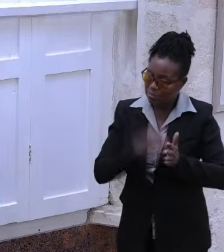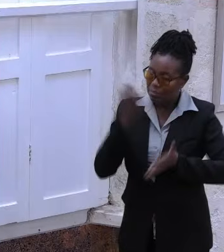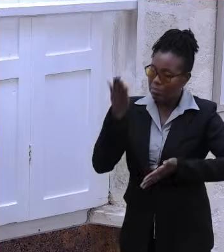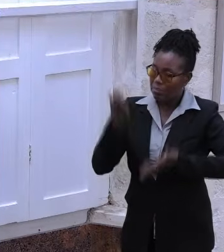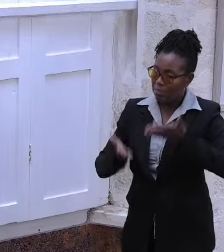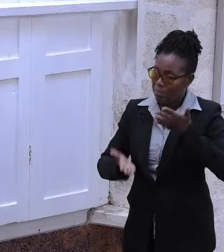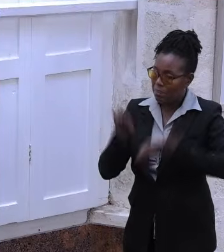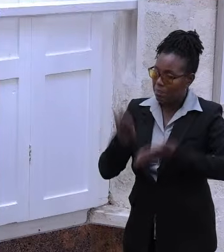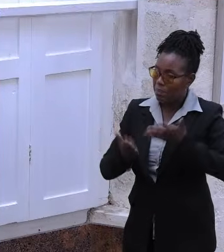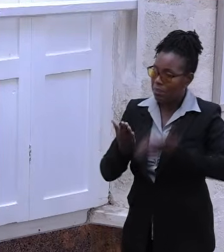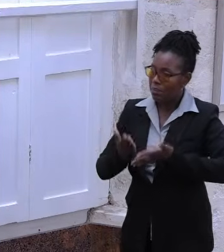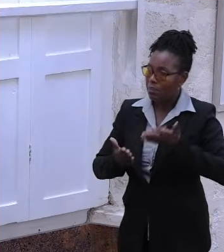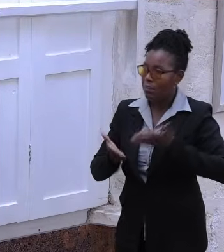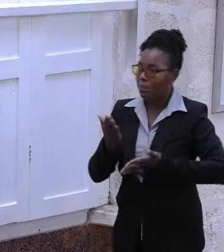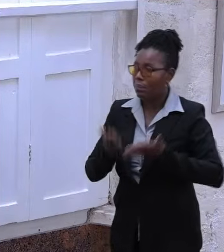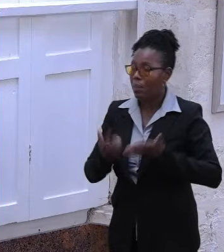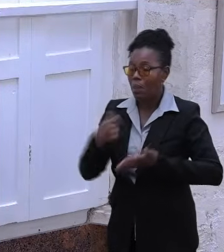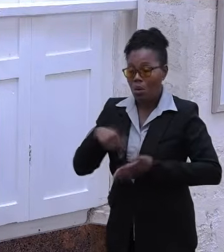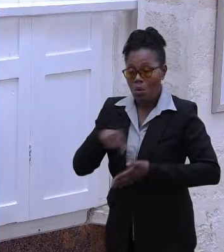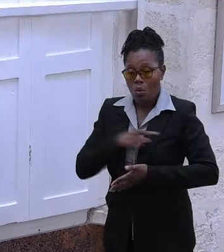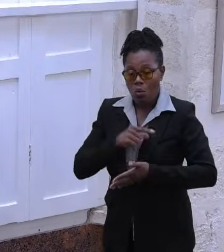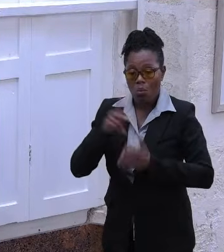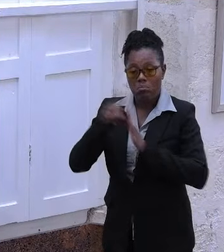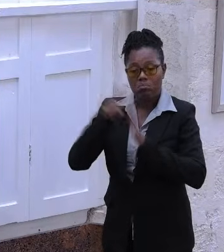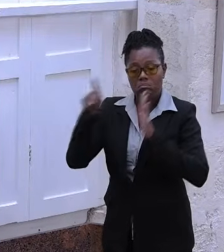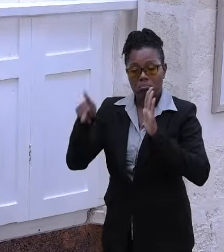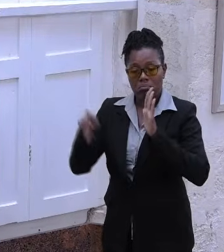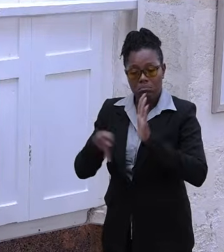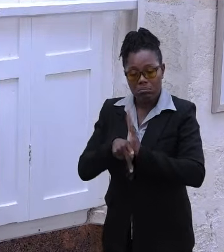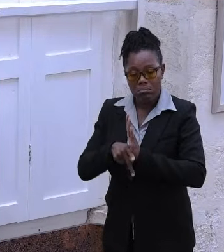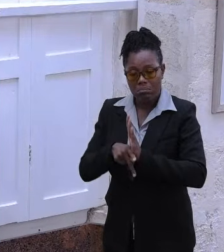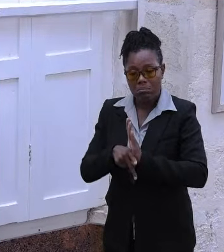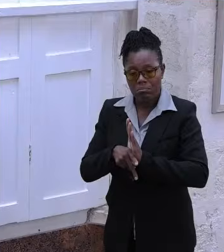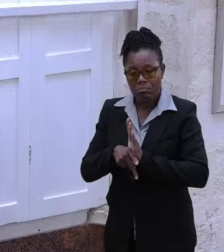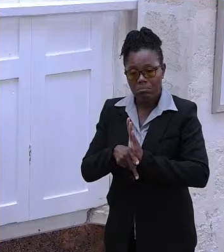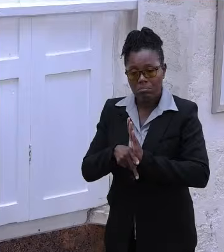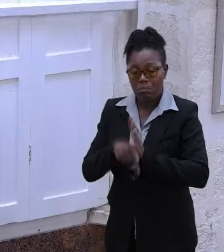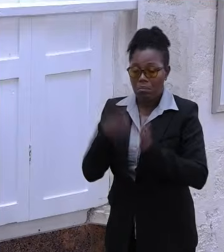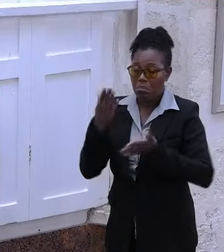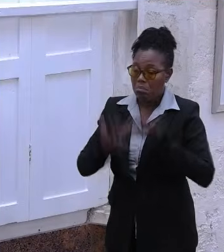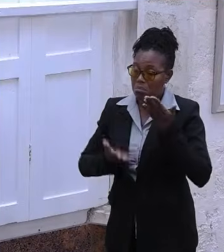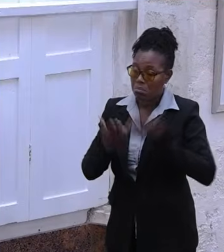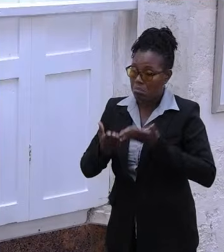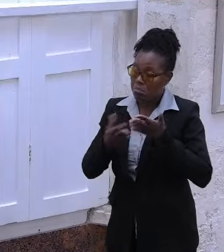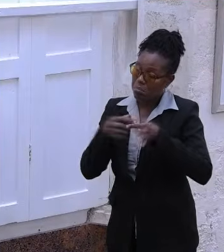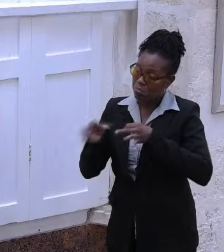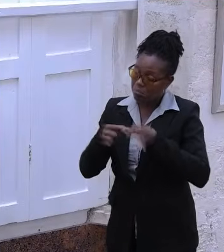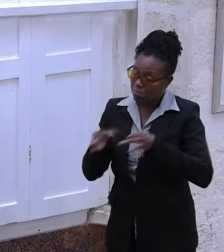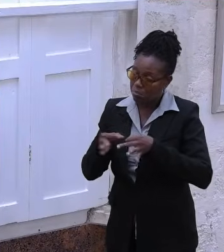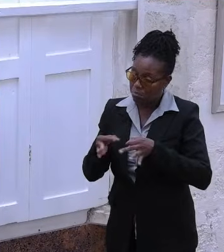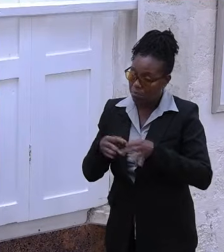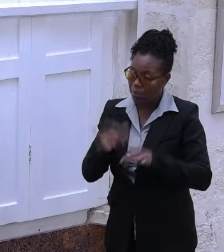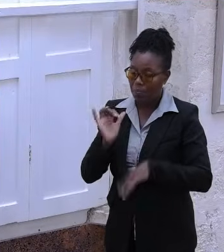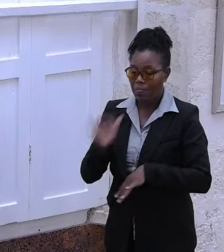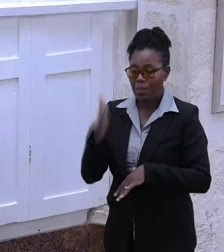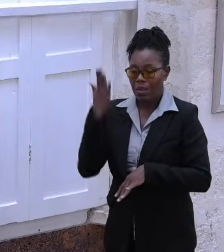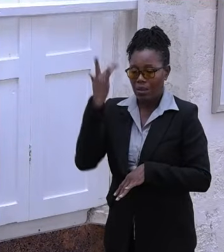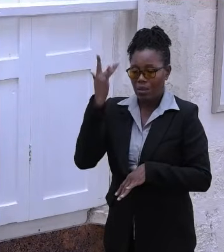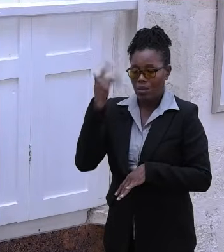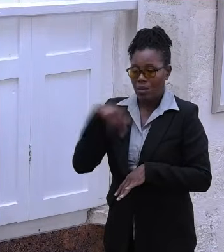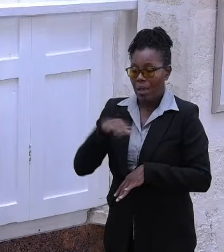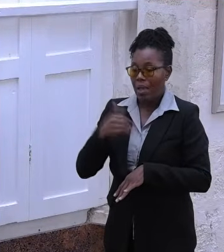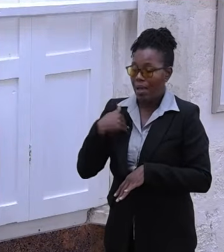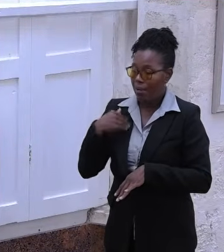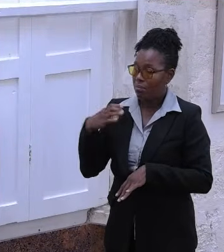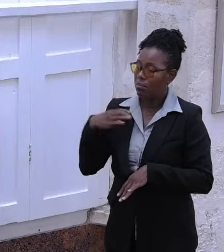our own policy prescription, And that is why you have the committee,